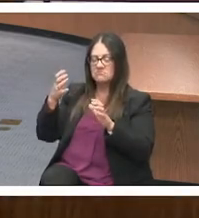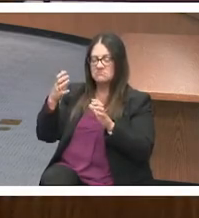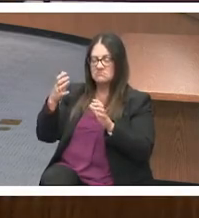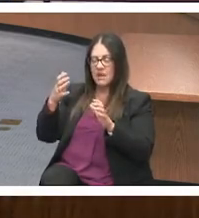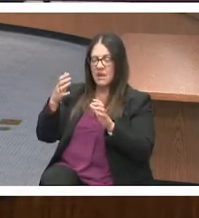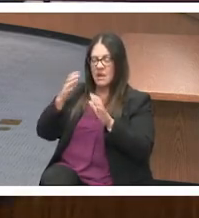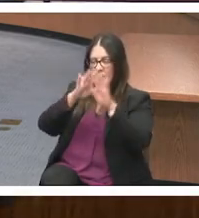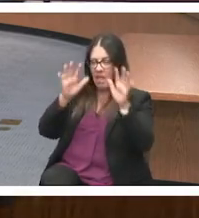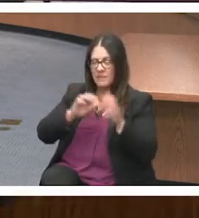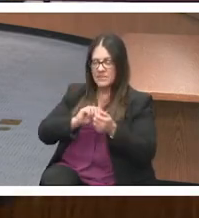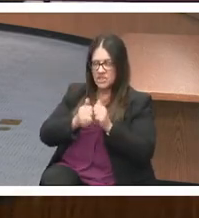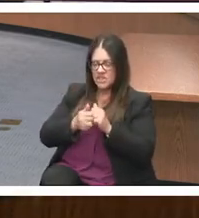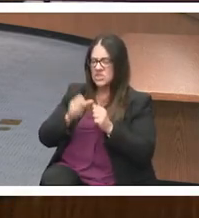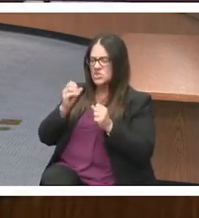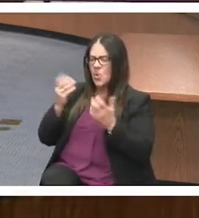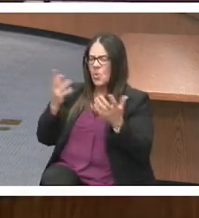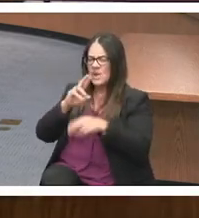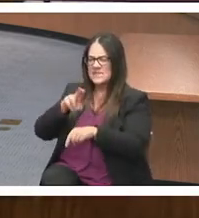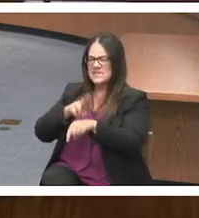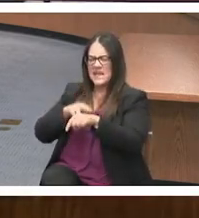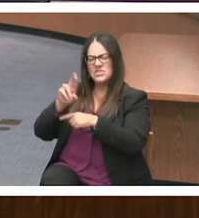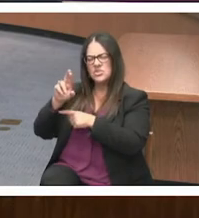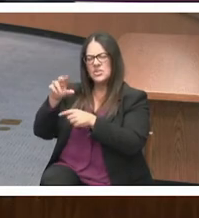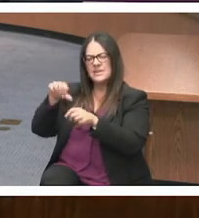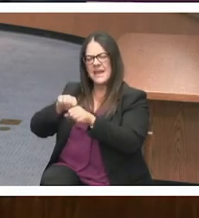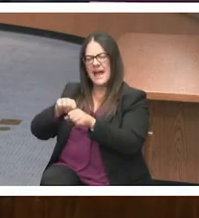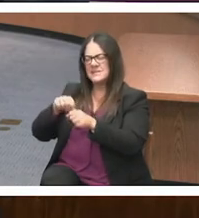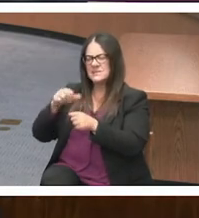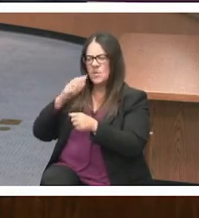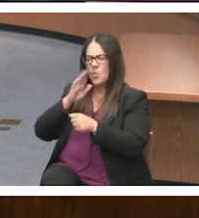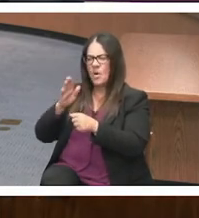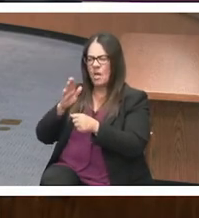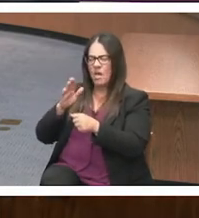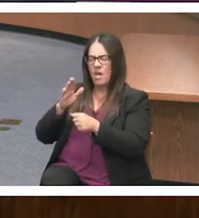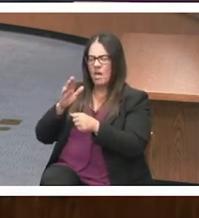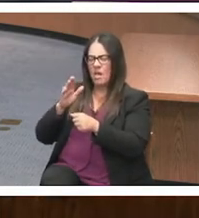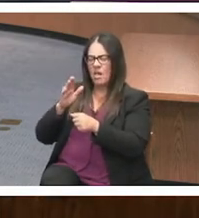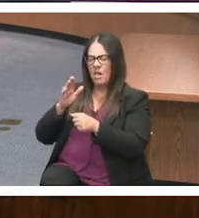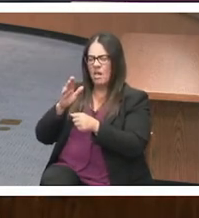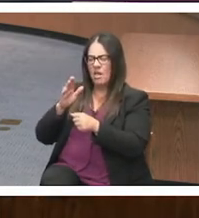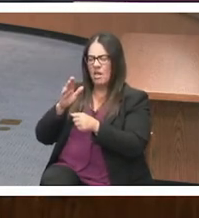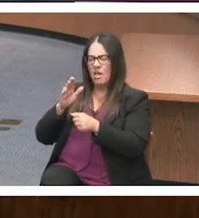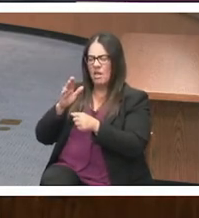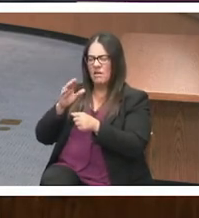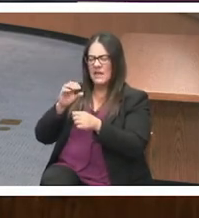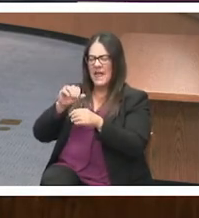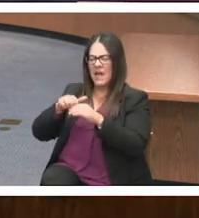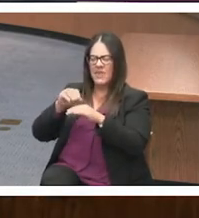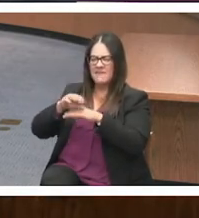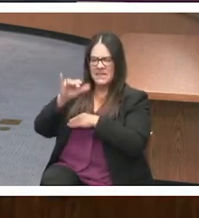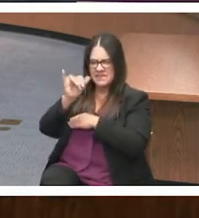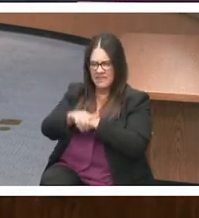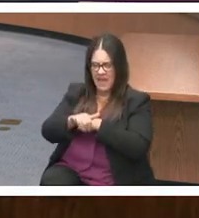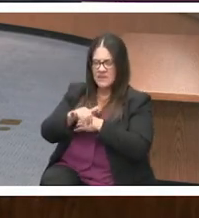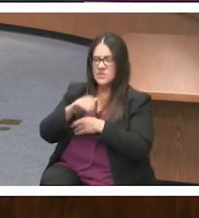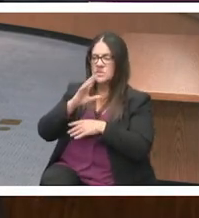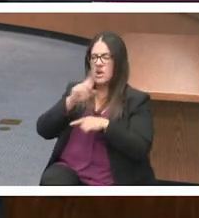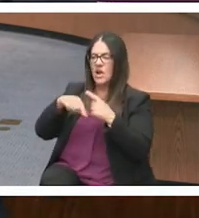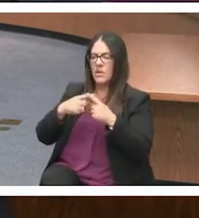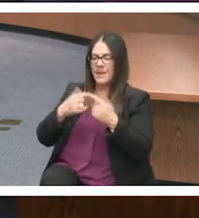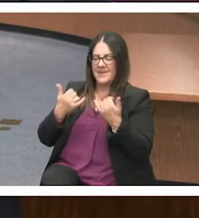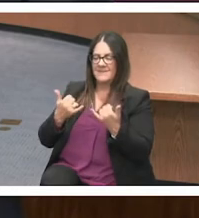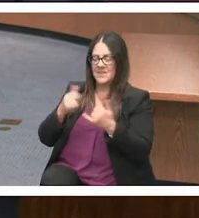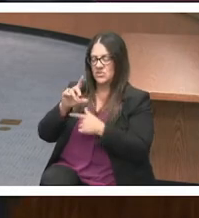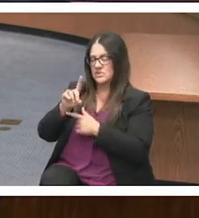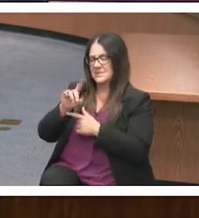what role does natural gas play in that? If you converted all of the vehicles using diesel, conventional diesel